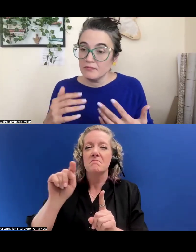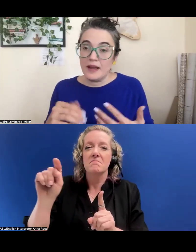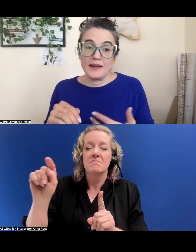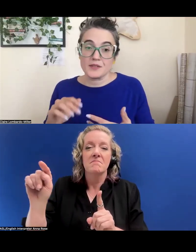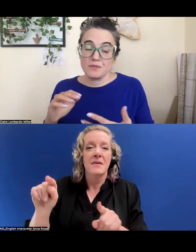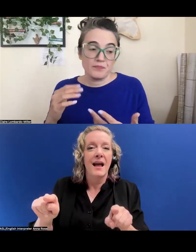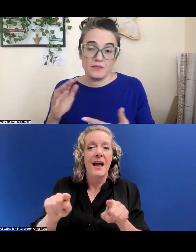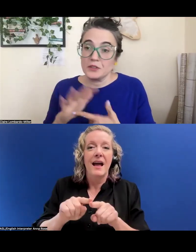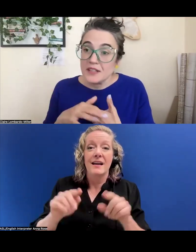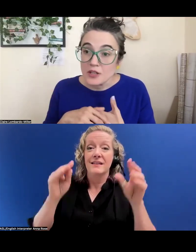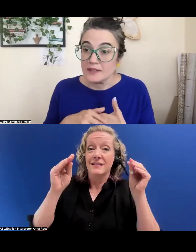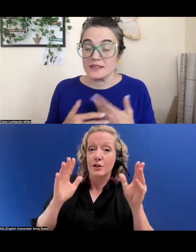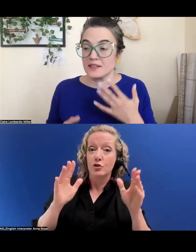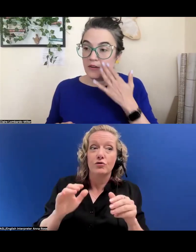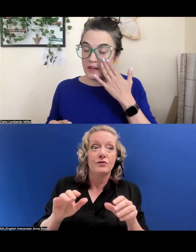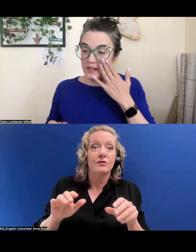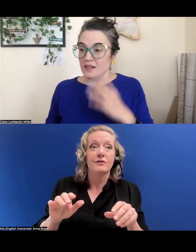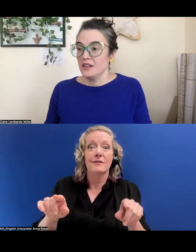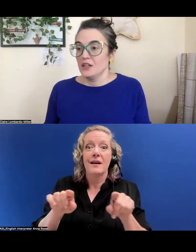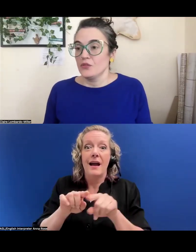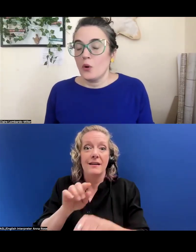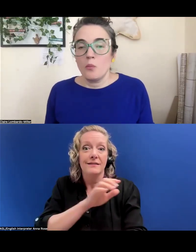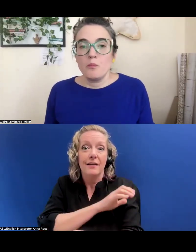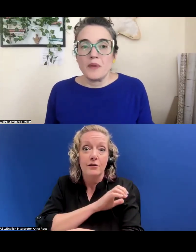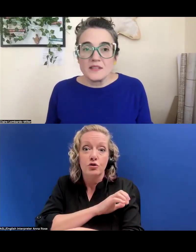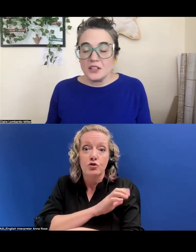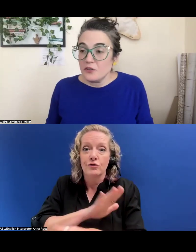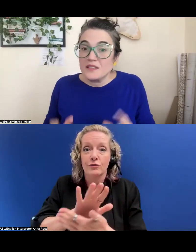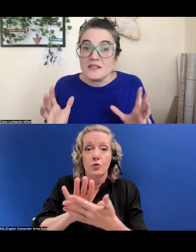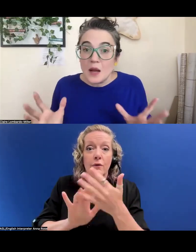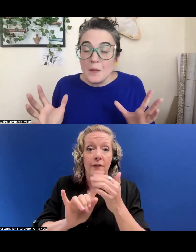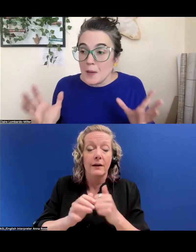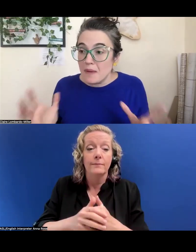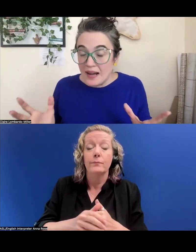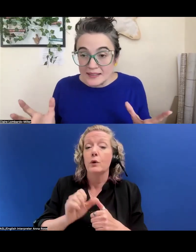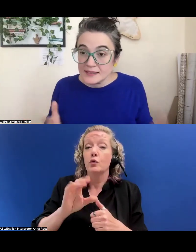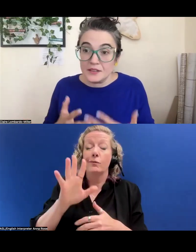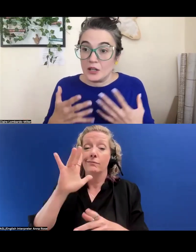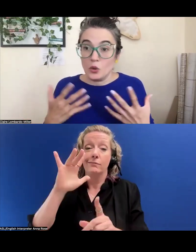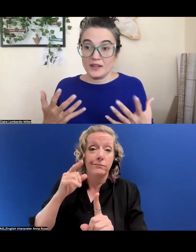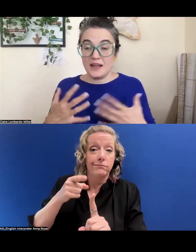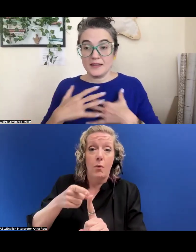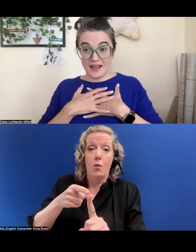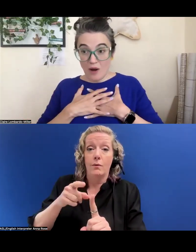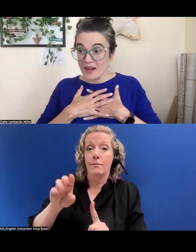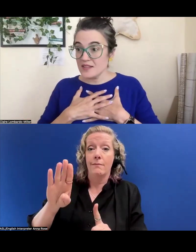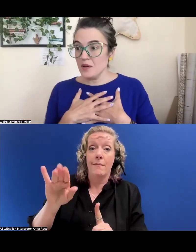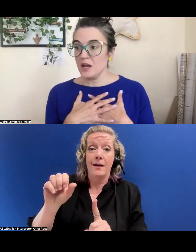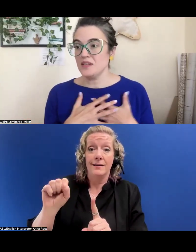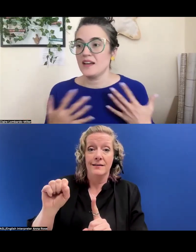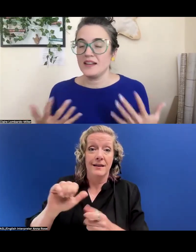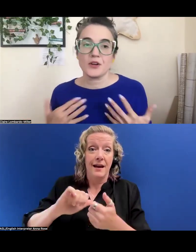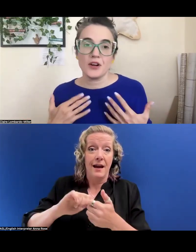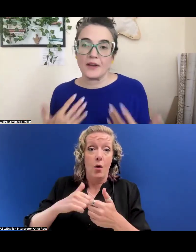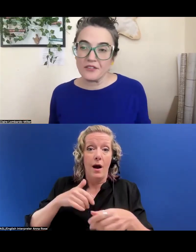educators, as clinicians, et cetera. So basically, if you had to sum up bias in a quick sentence, how I sum it